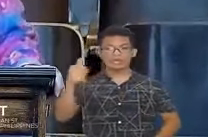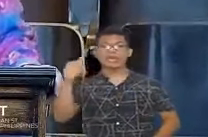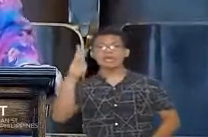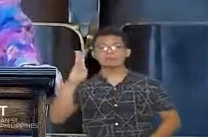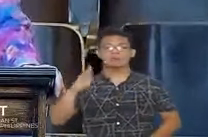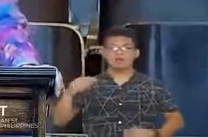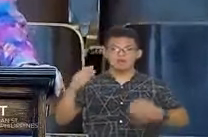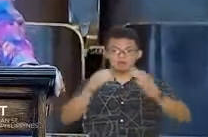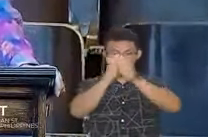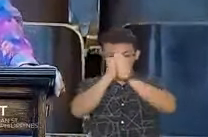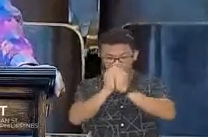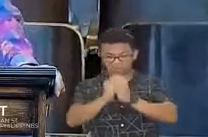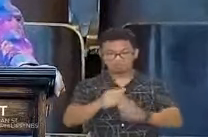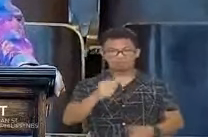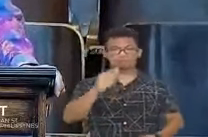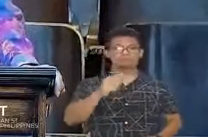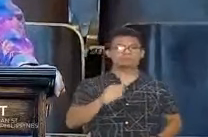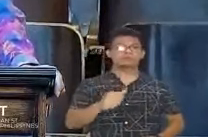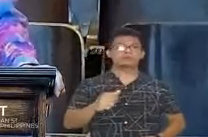Ayaw mag-worship ana.